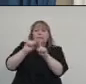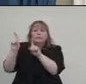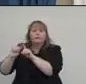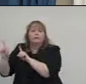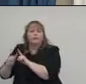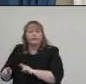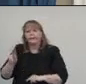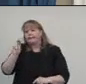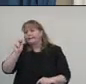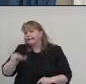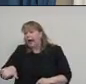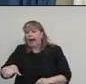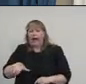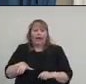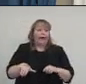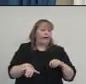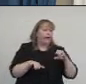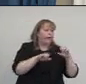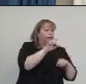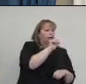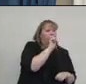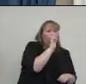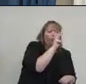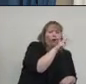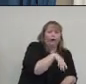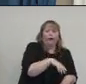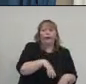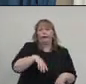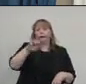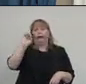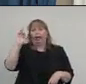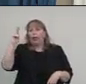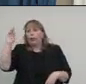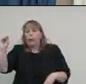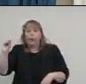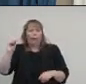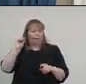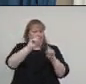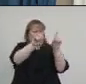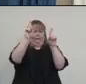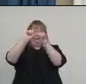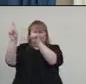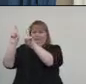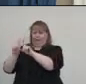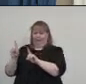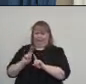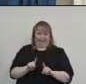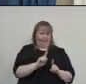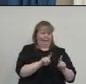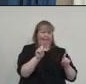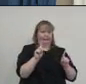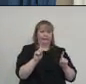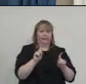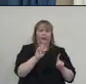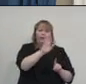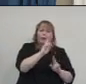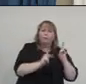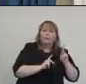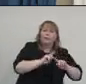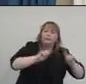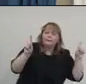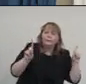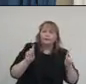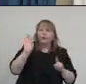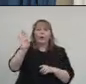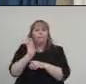our response efforts should reflect our regional differences while still operating under our shared statewide goal of keeping Nevadans safe